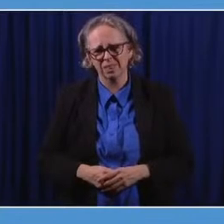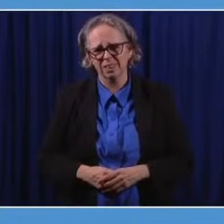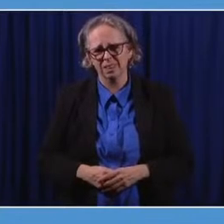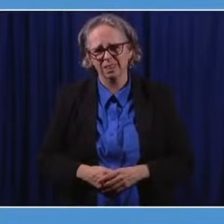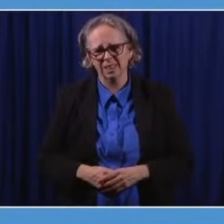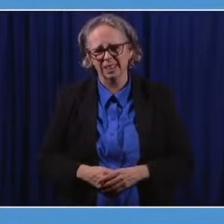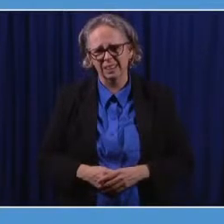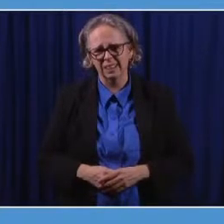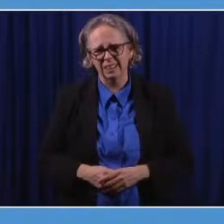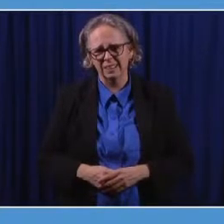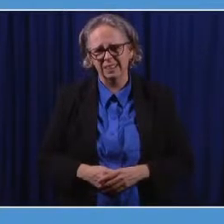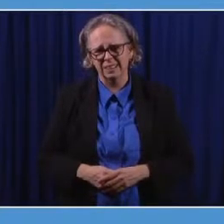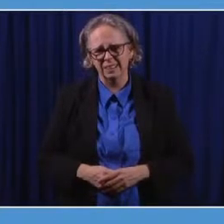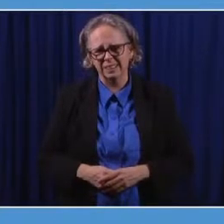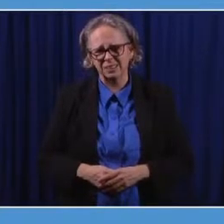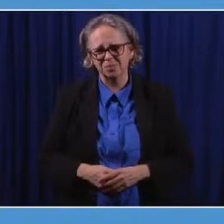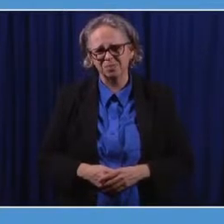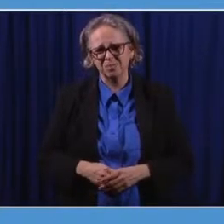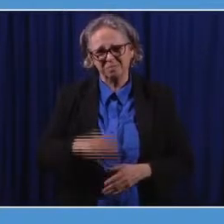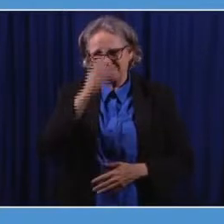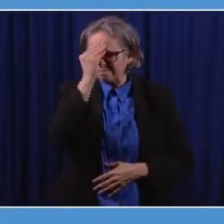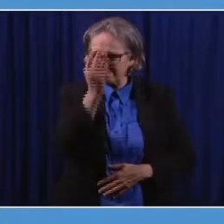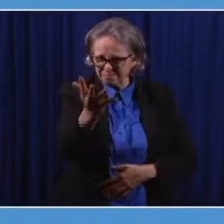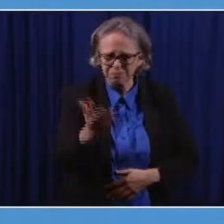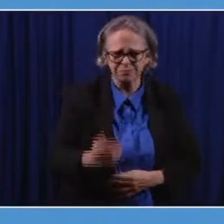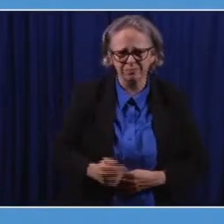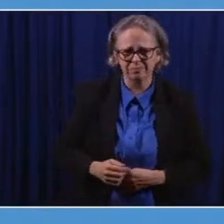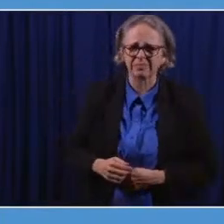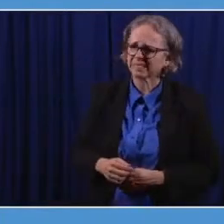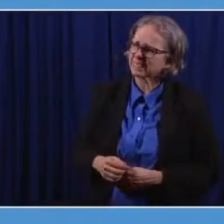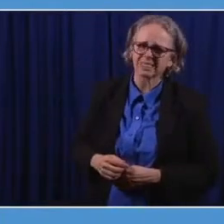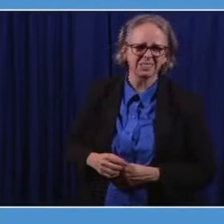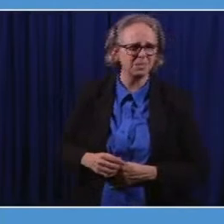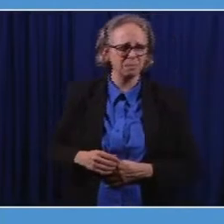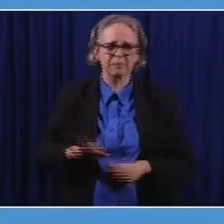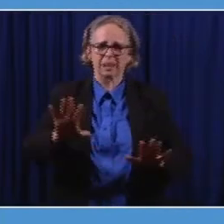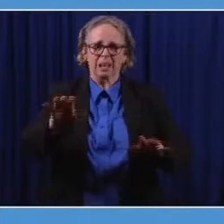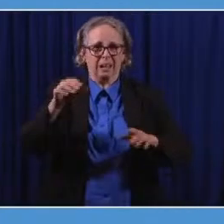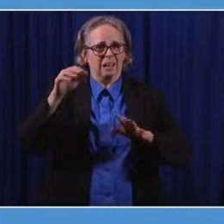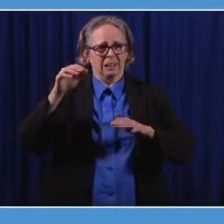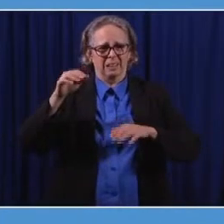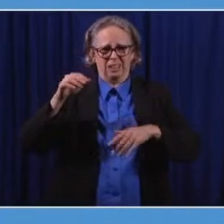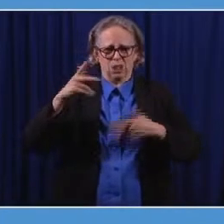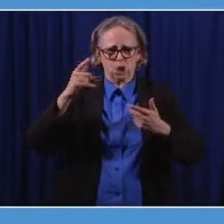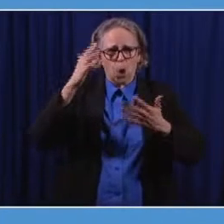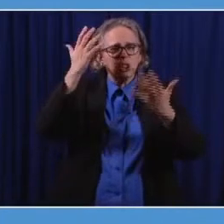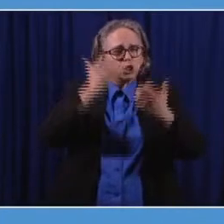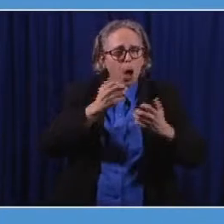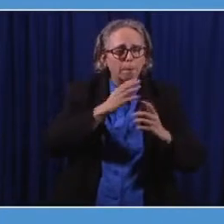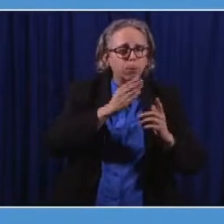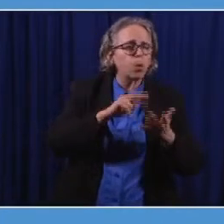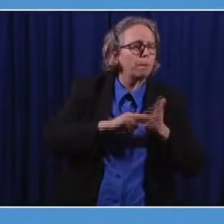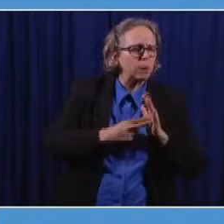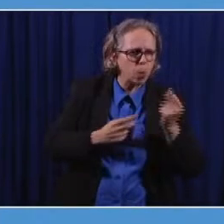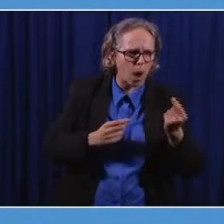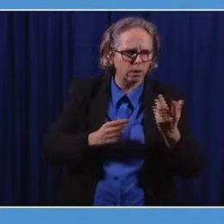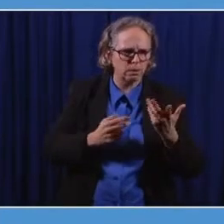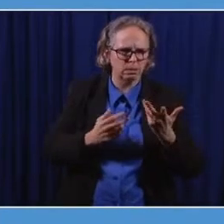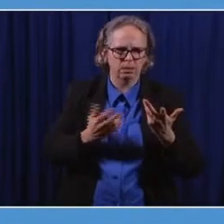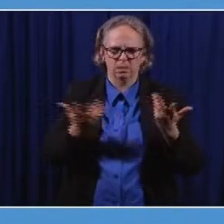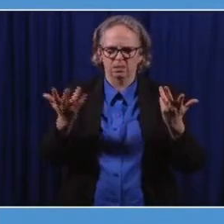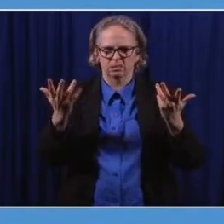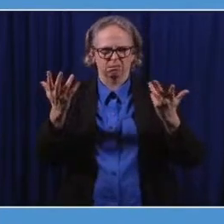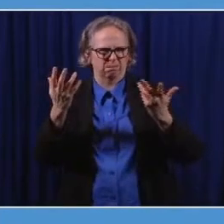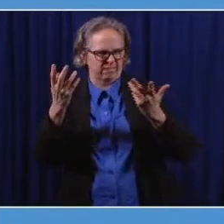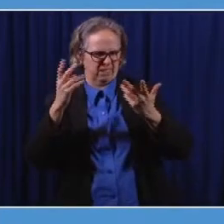the color, fully remote, is the dark blue. Hybrid is the